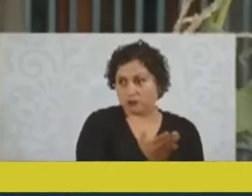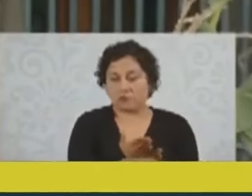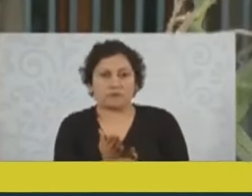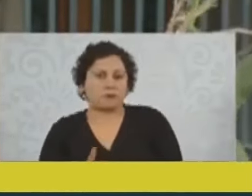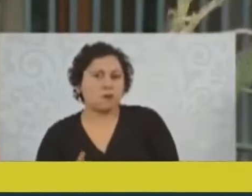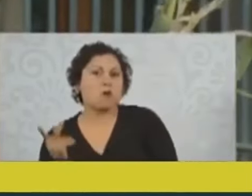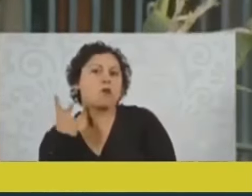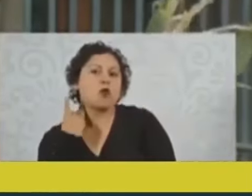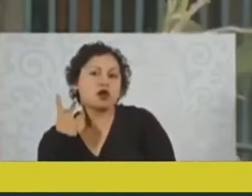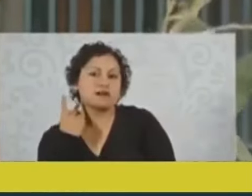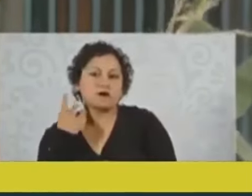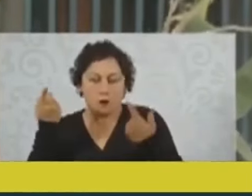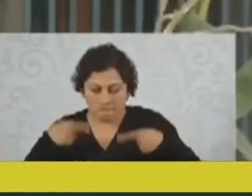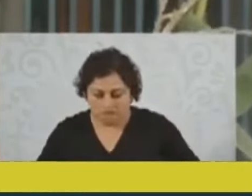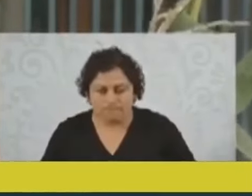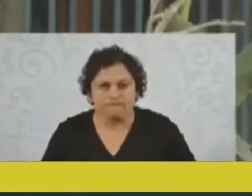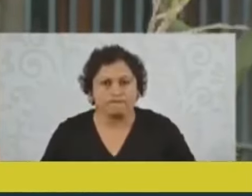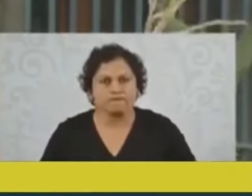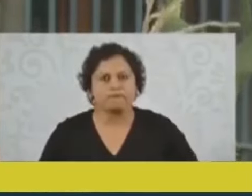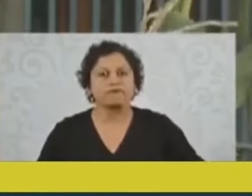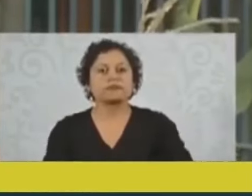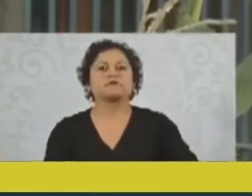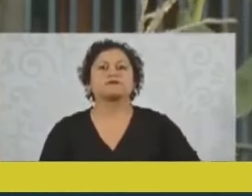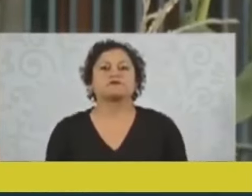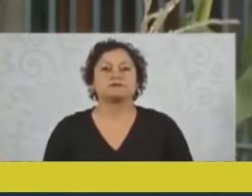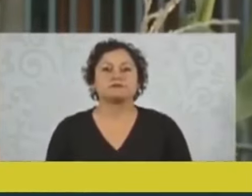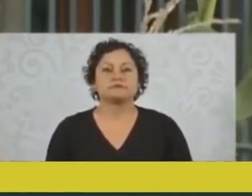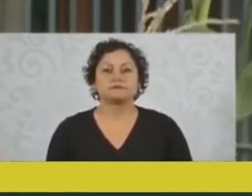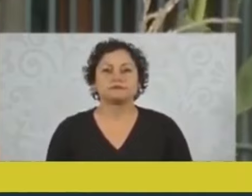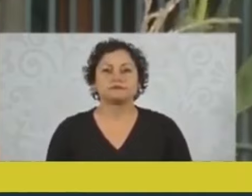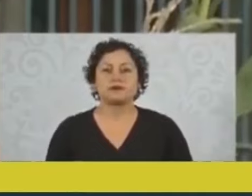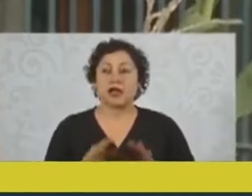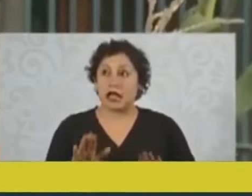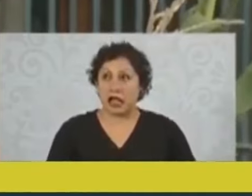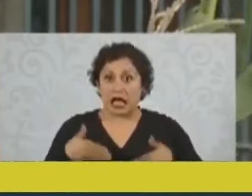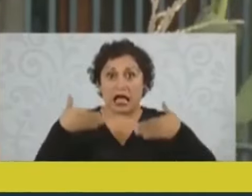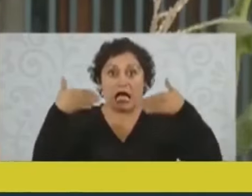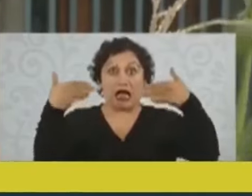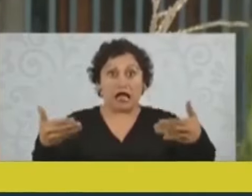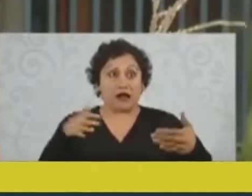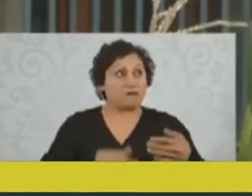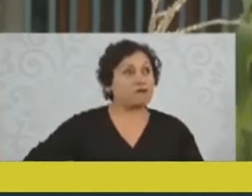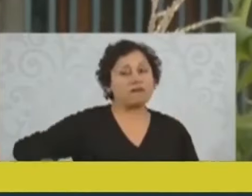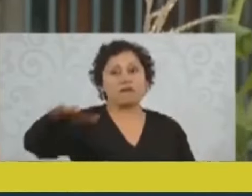and political power. We will never be subjected to